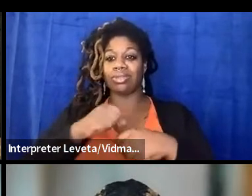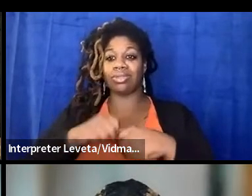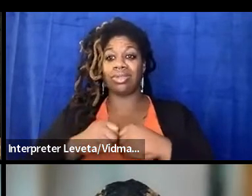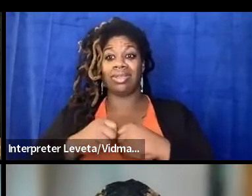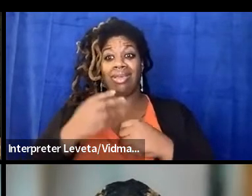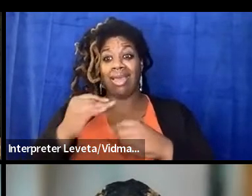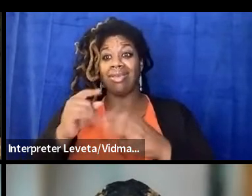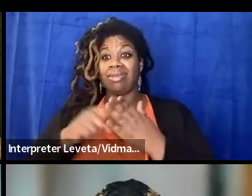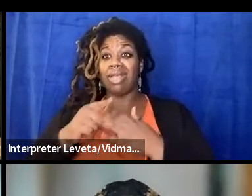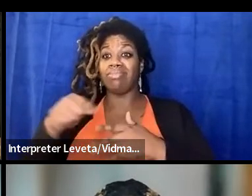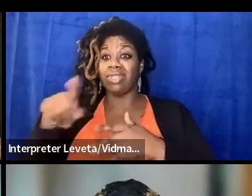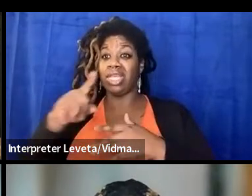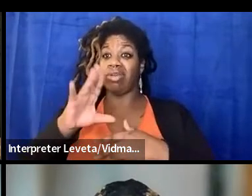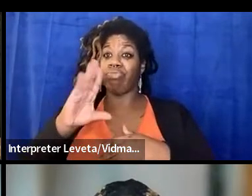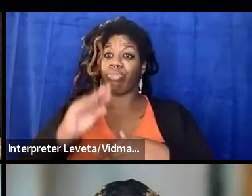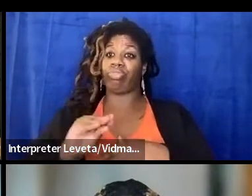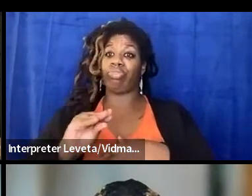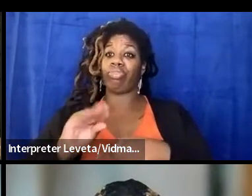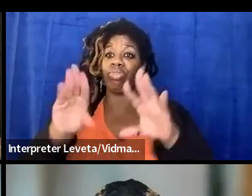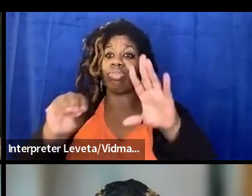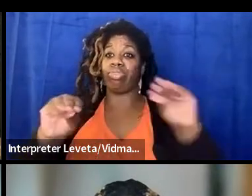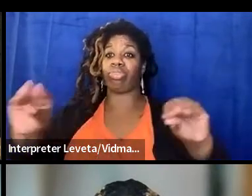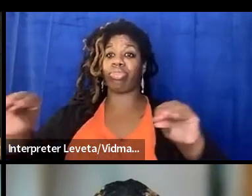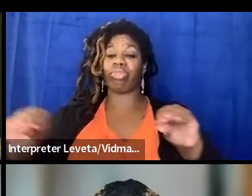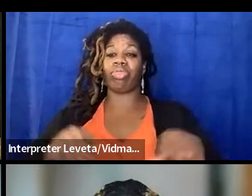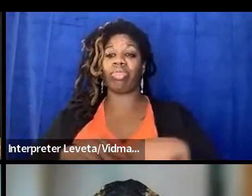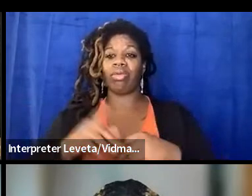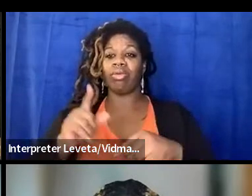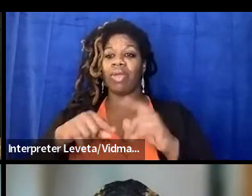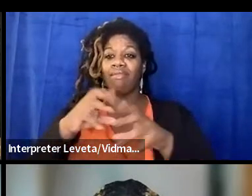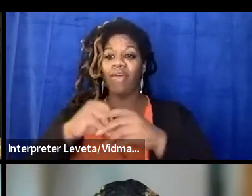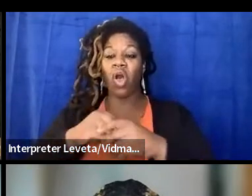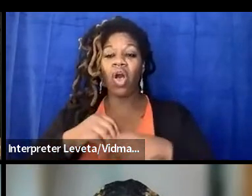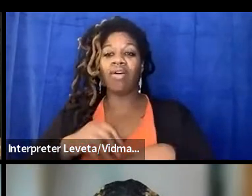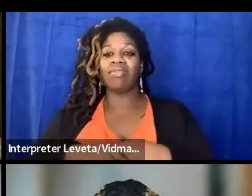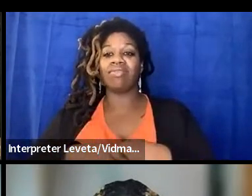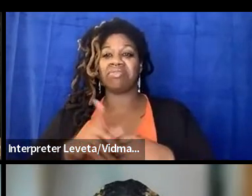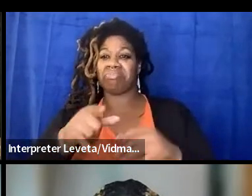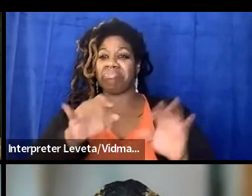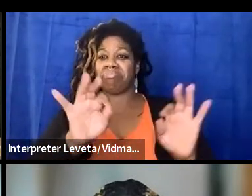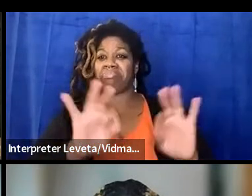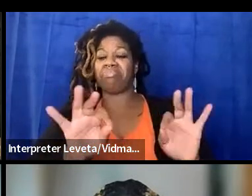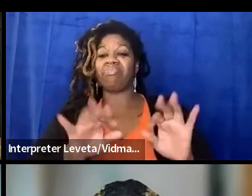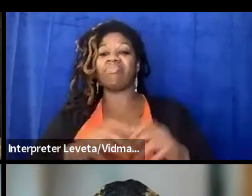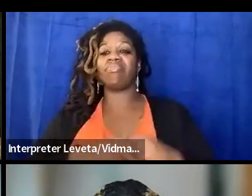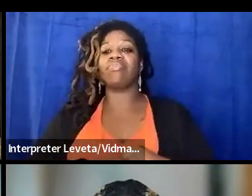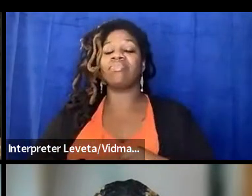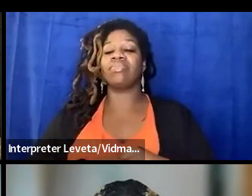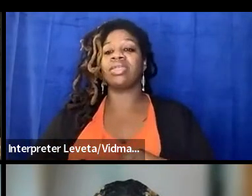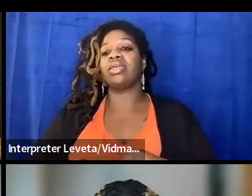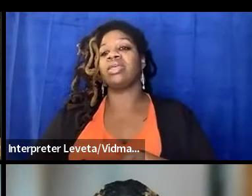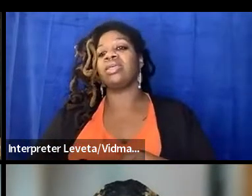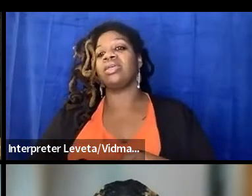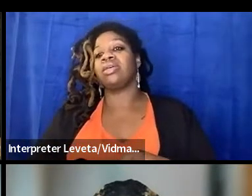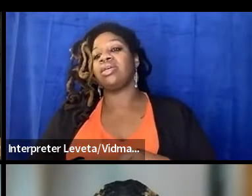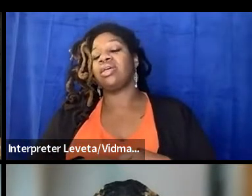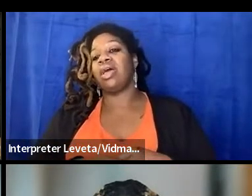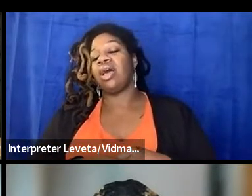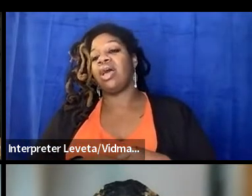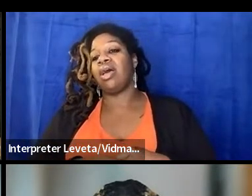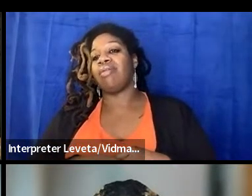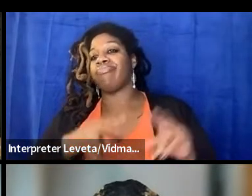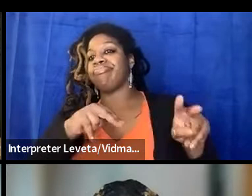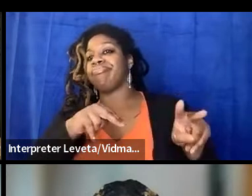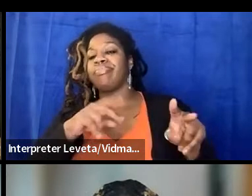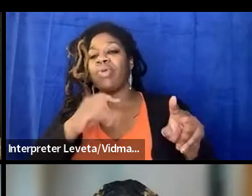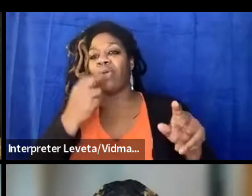really discouraging. They're discouraging in our talents. They're discouraging in, what we can accomplish. And,